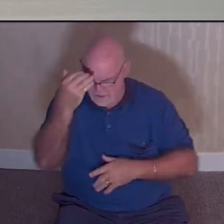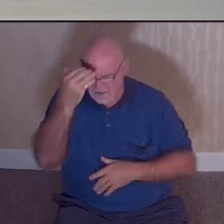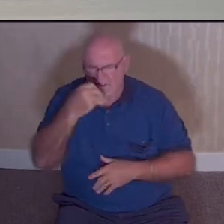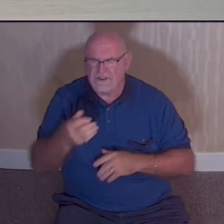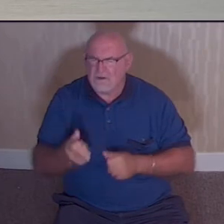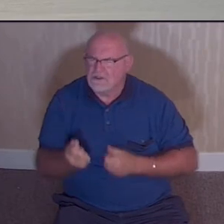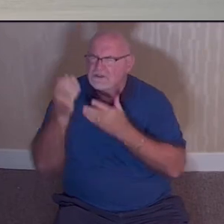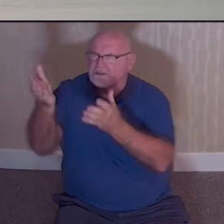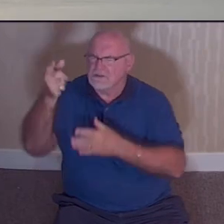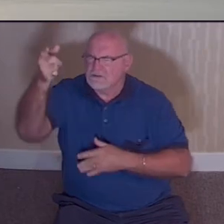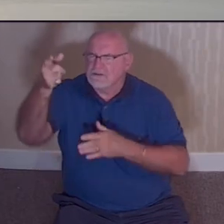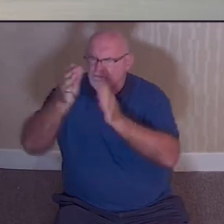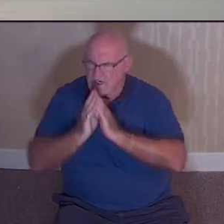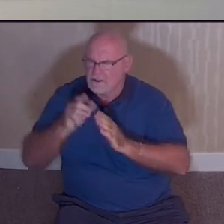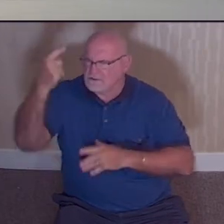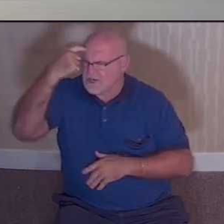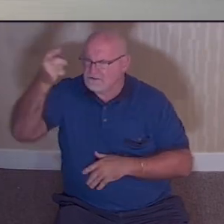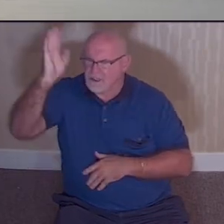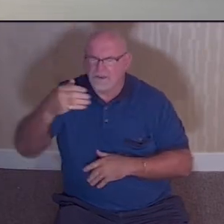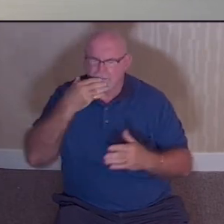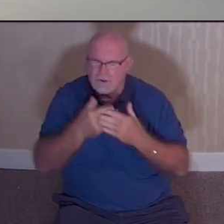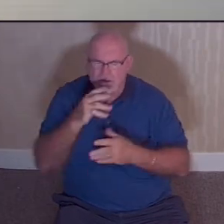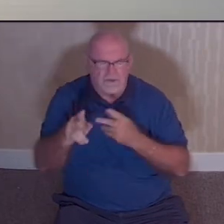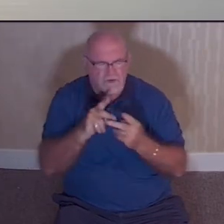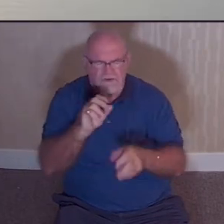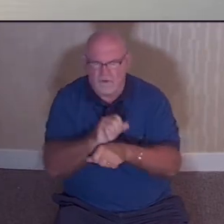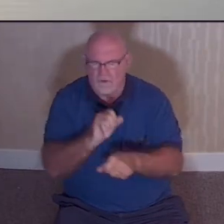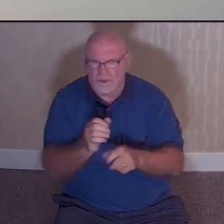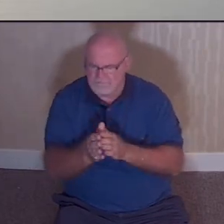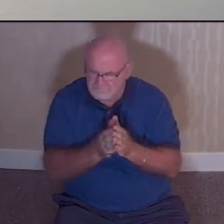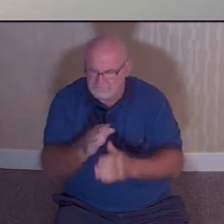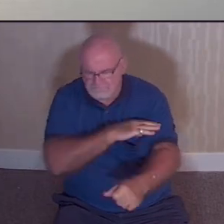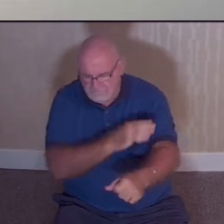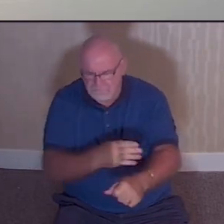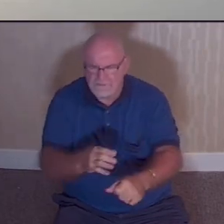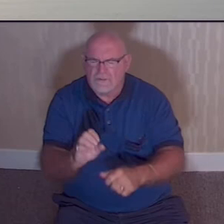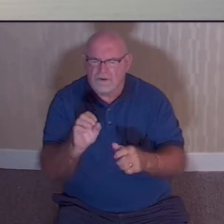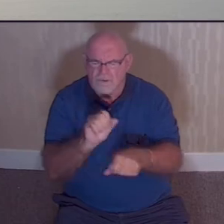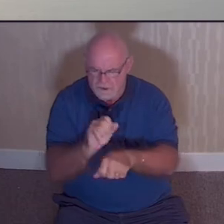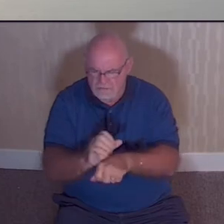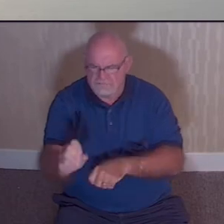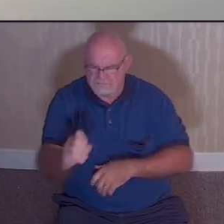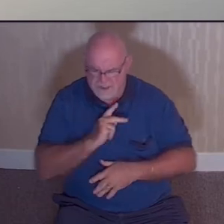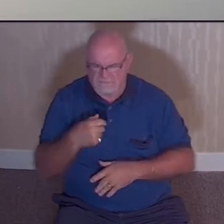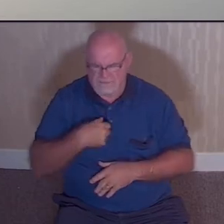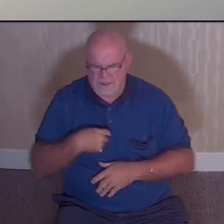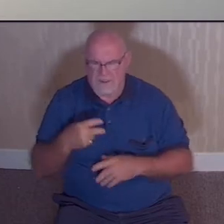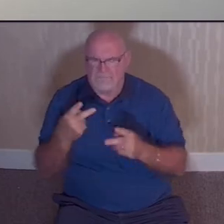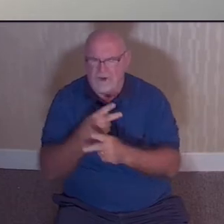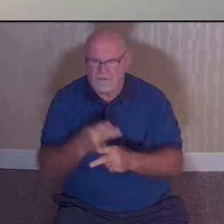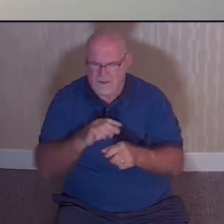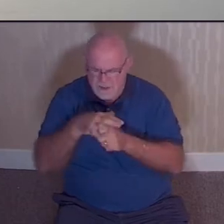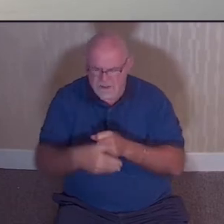I release this prayer into the mind of God to do its good and perfect, bold and dynamic work, returning to me multiplied abundantly. And together we